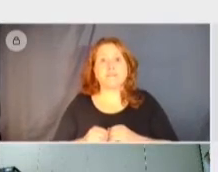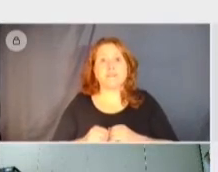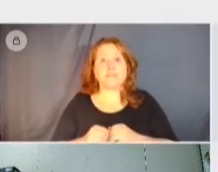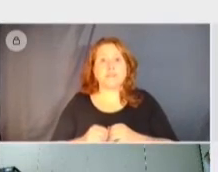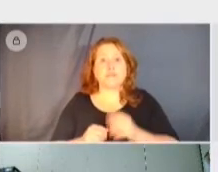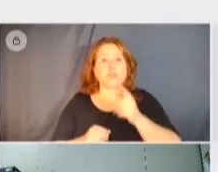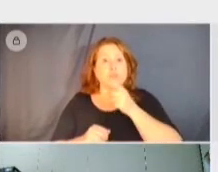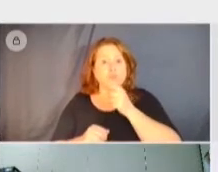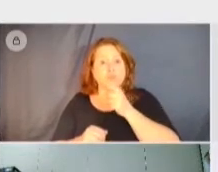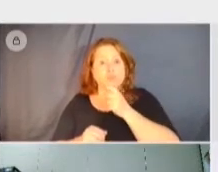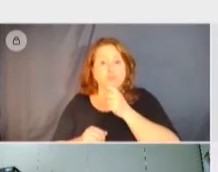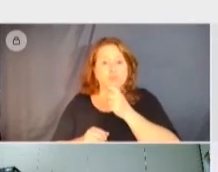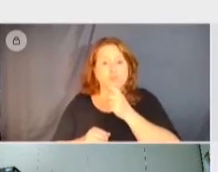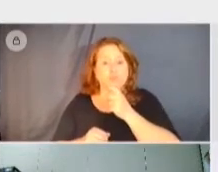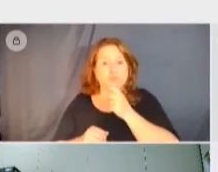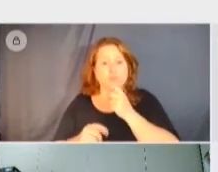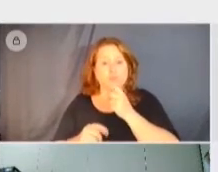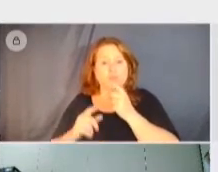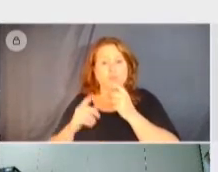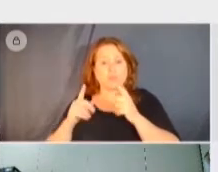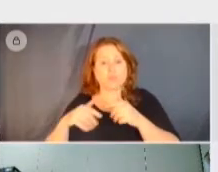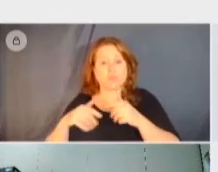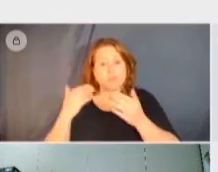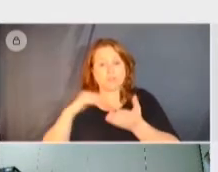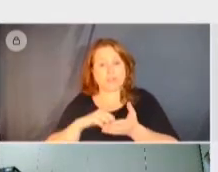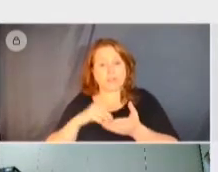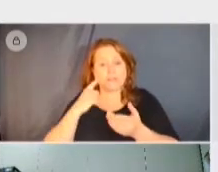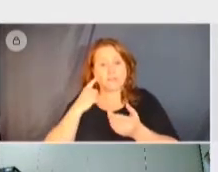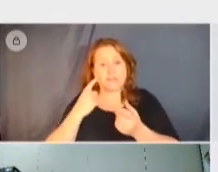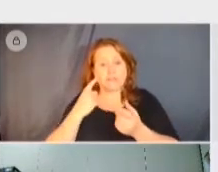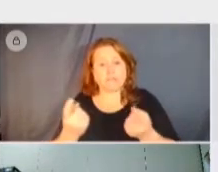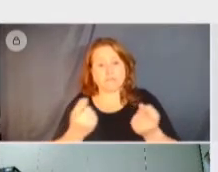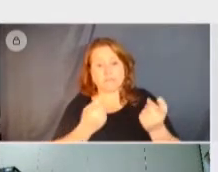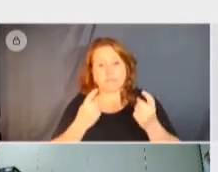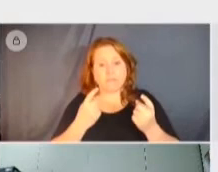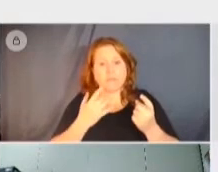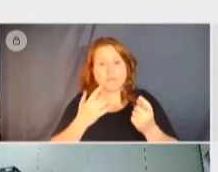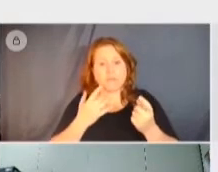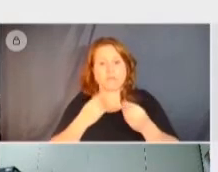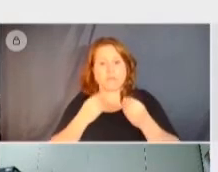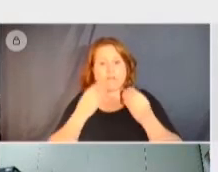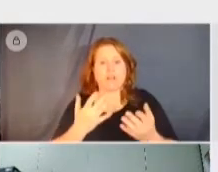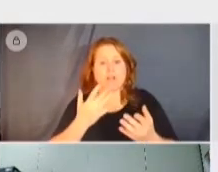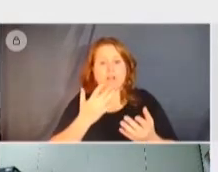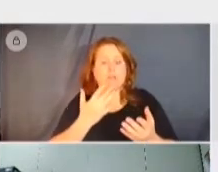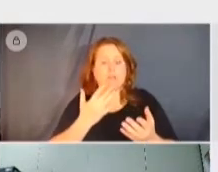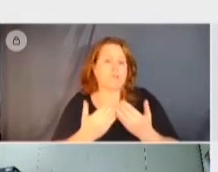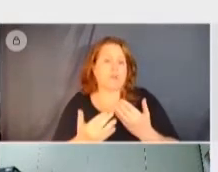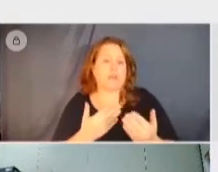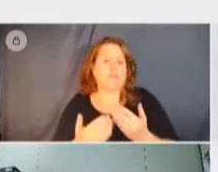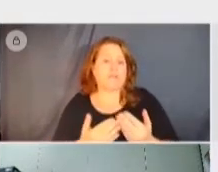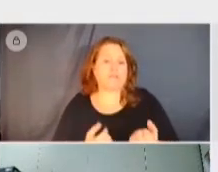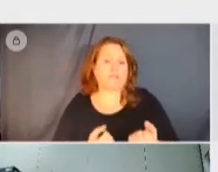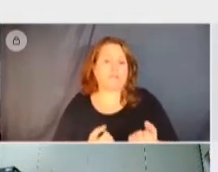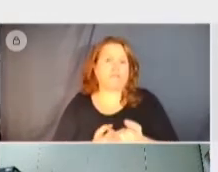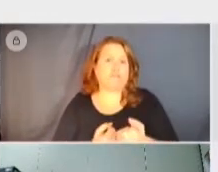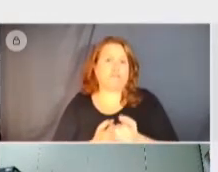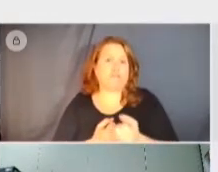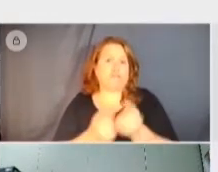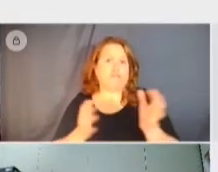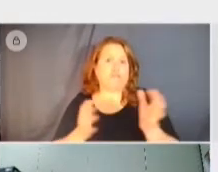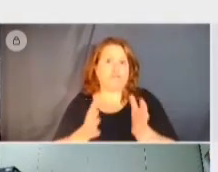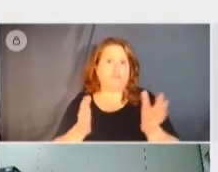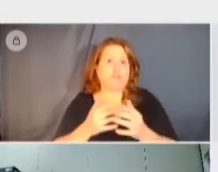further provide whatever support guidance they need. We are continuing our conversation with various voting system